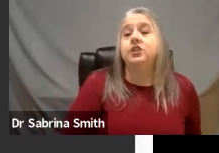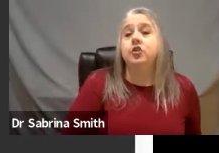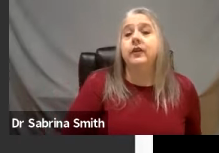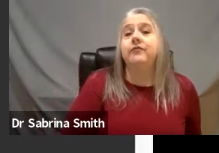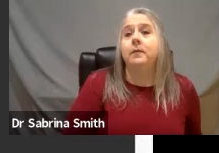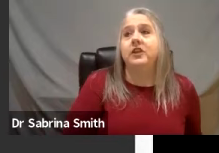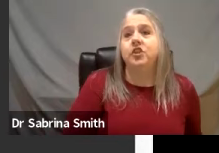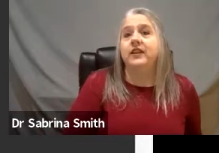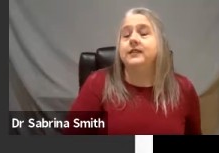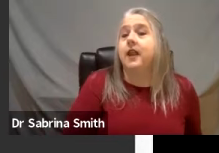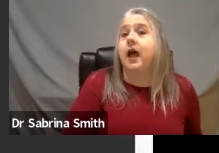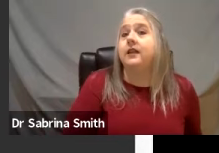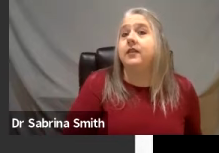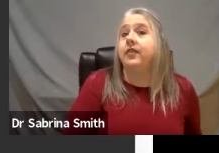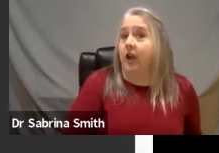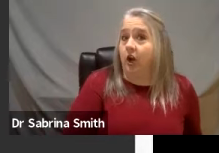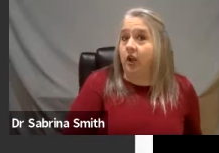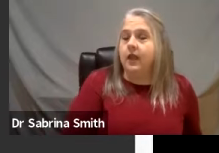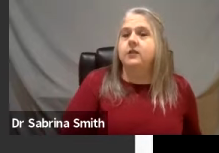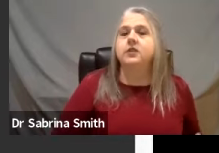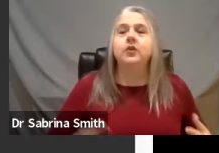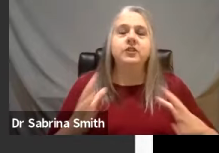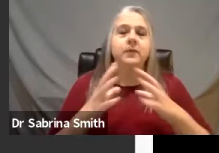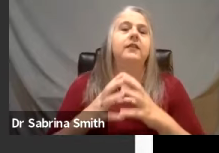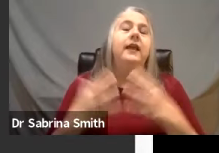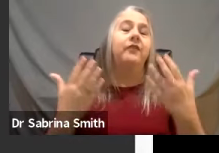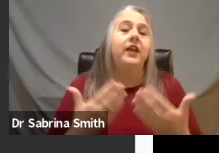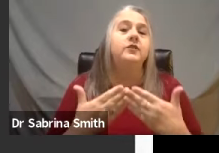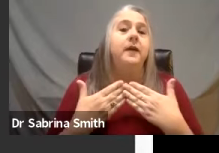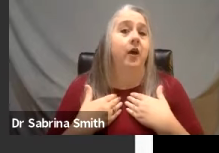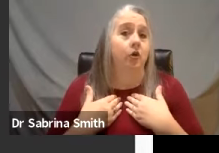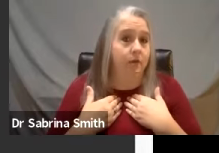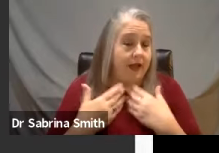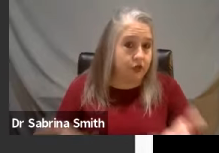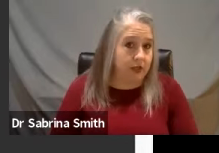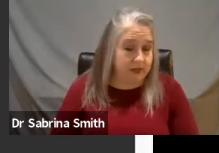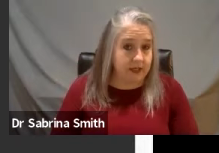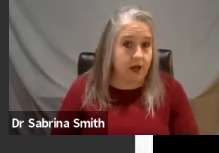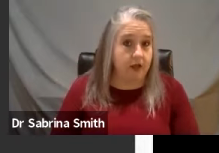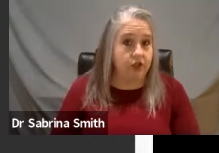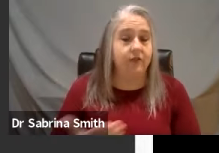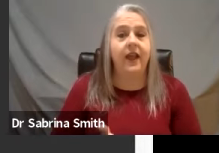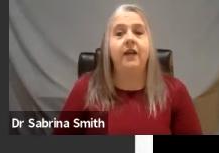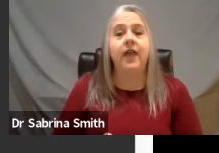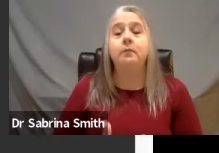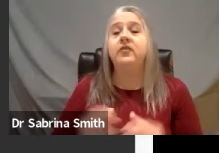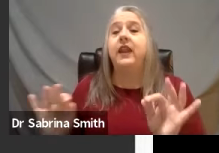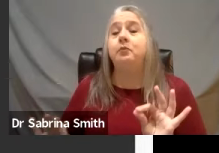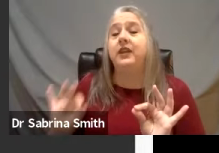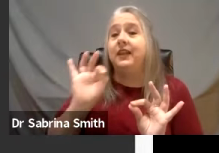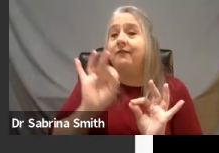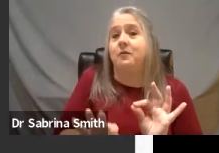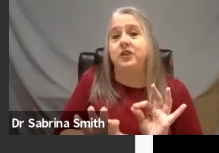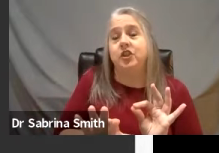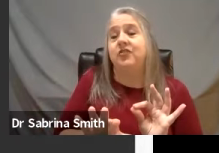it additional information that's not there? So just like if I use my ELK, my extra linguistic knowledge, if I have that, but then I